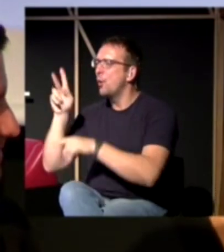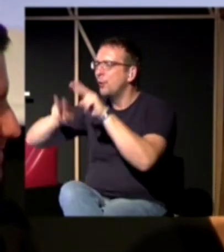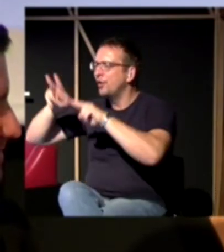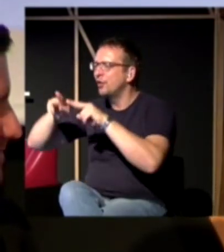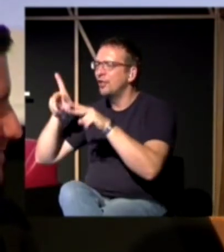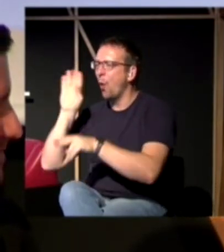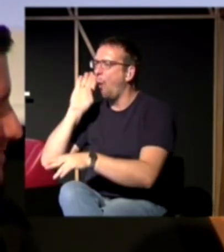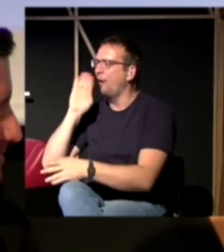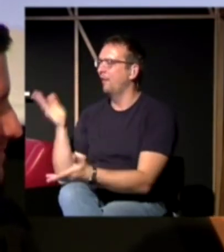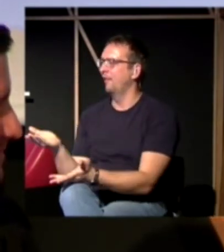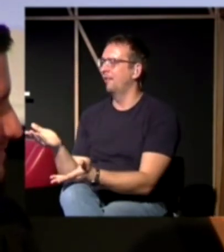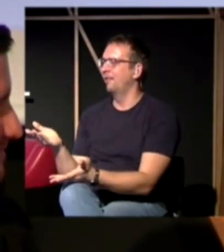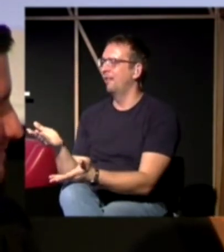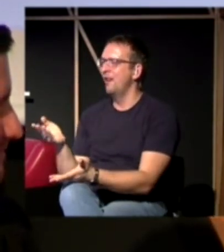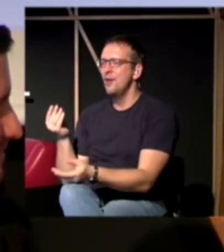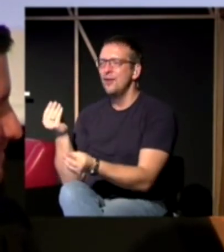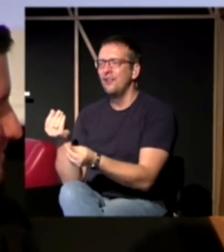to Ukrainian stadium.